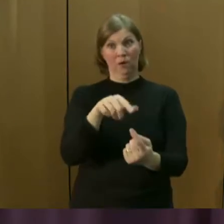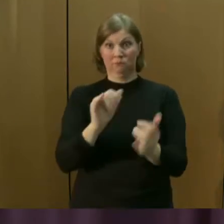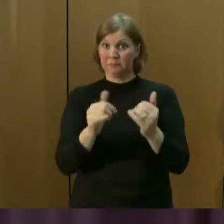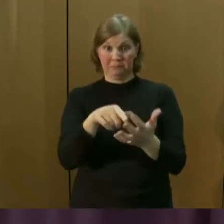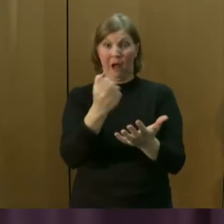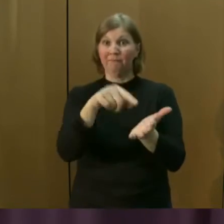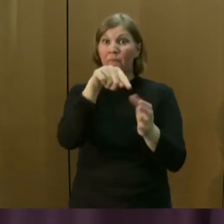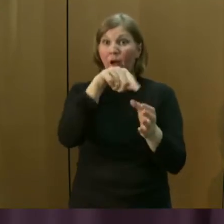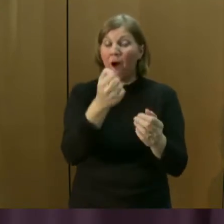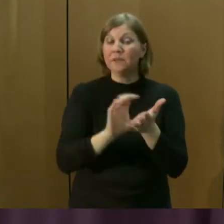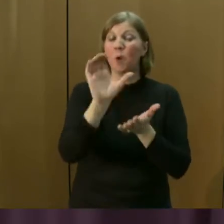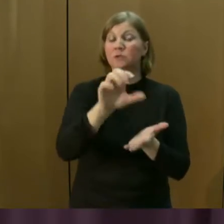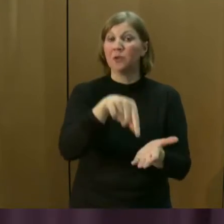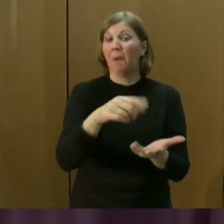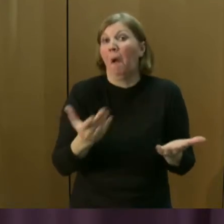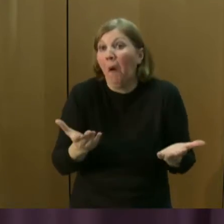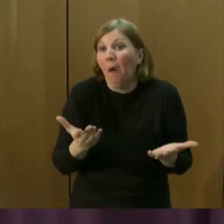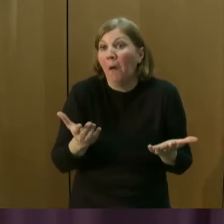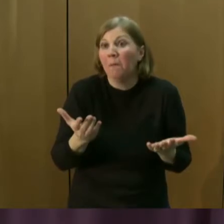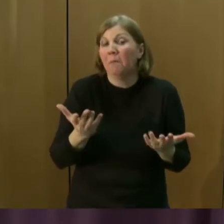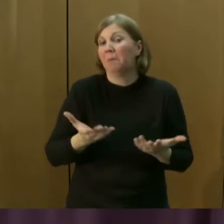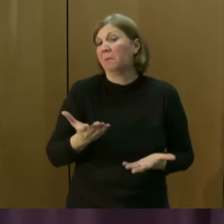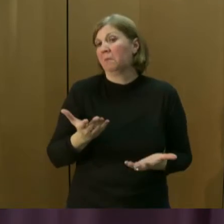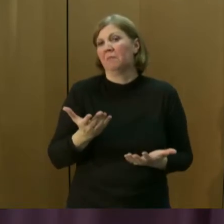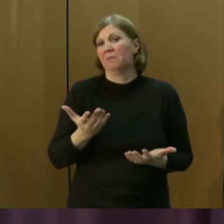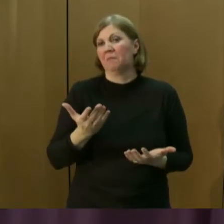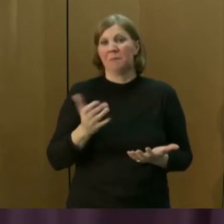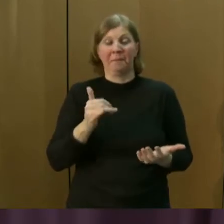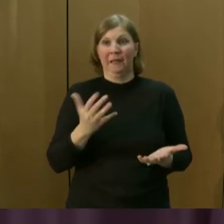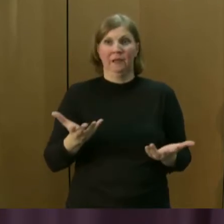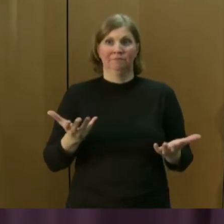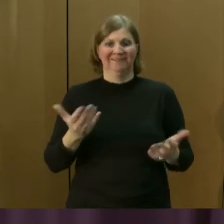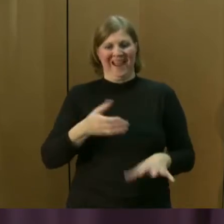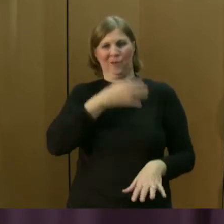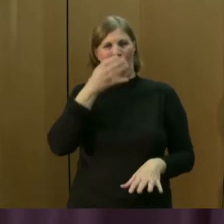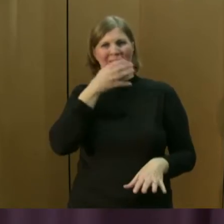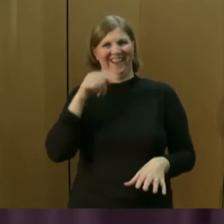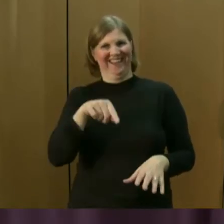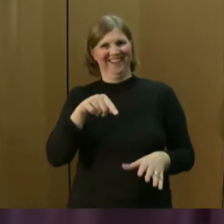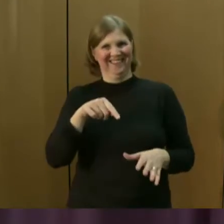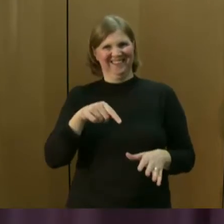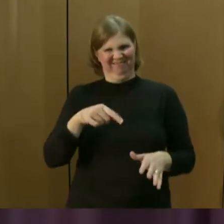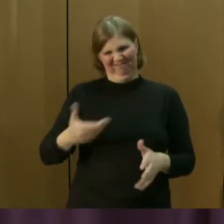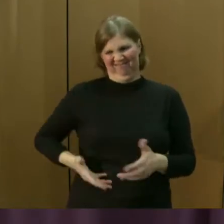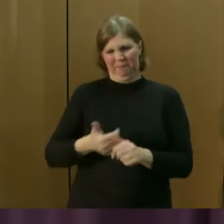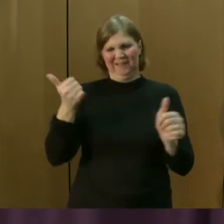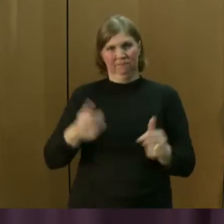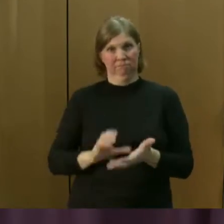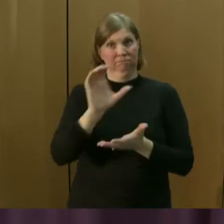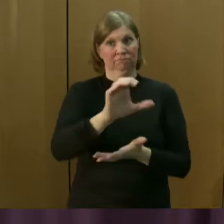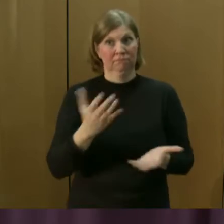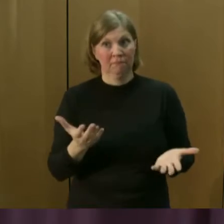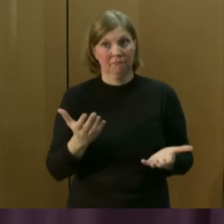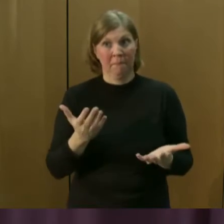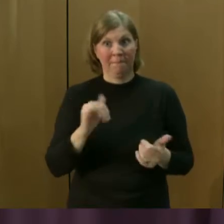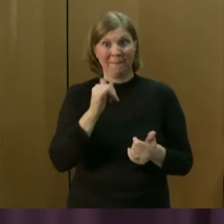venue has an alcohol sponsor, it may not be possible for you then to bring on another alcohol sponsor because there's going to